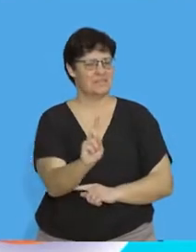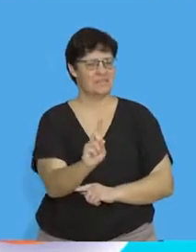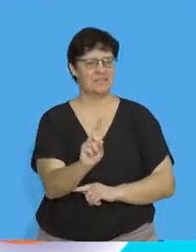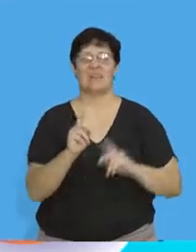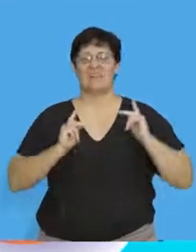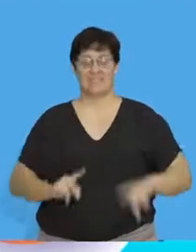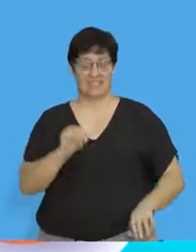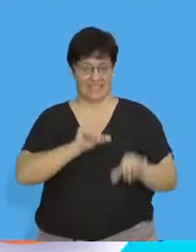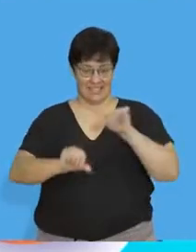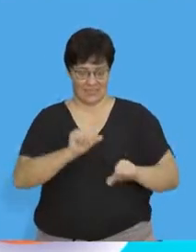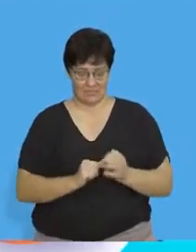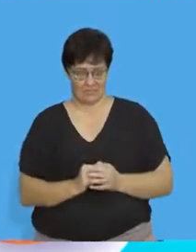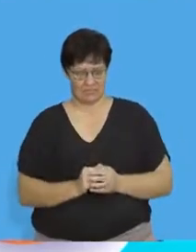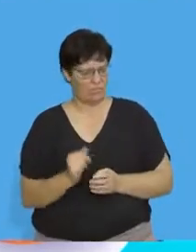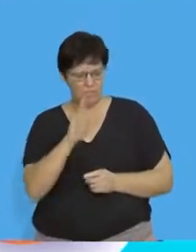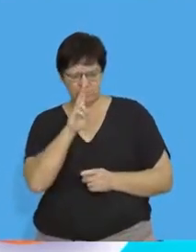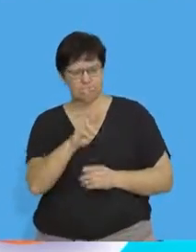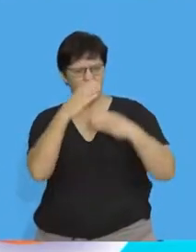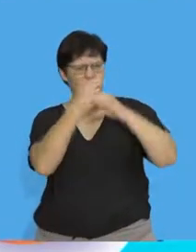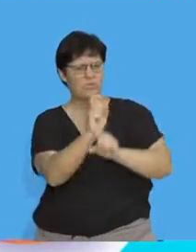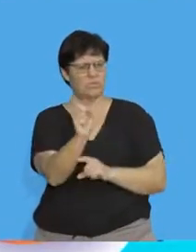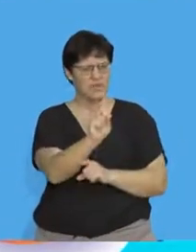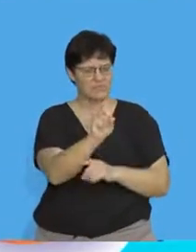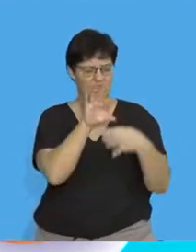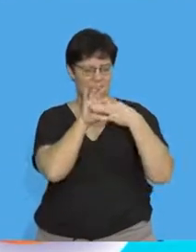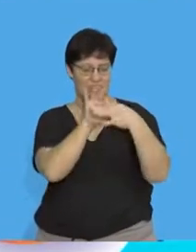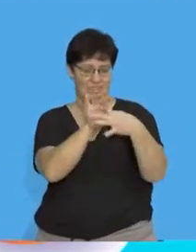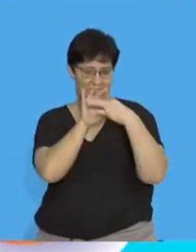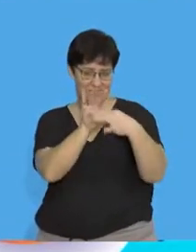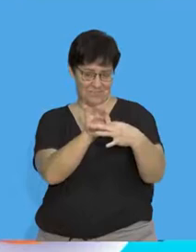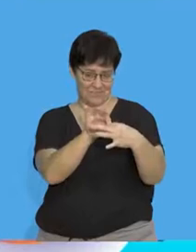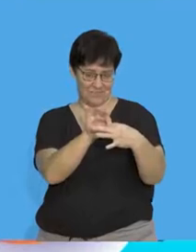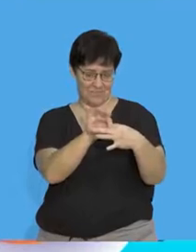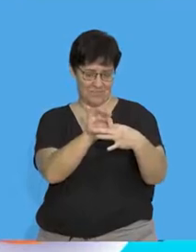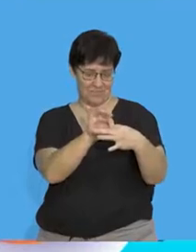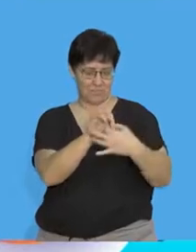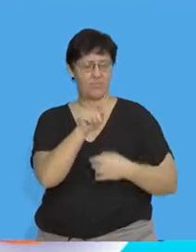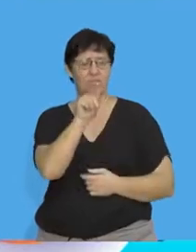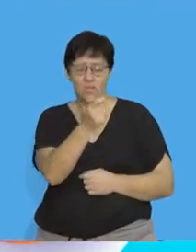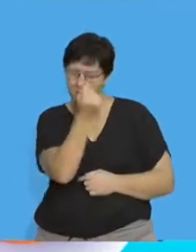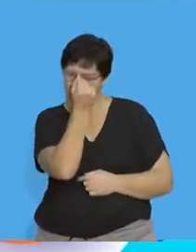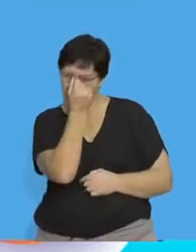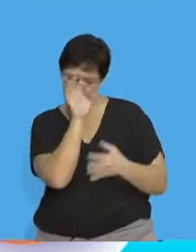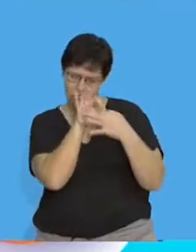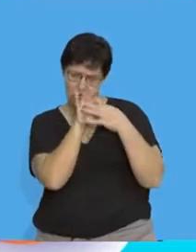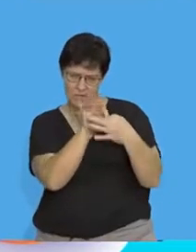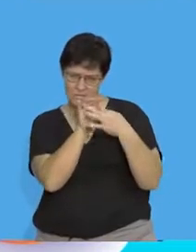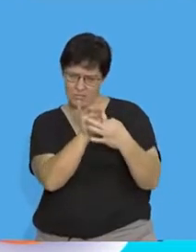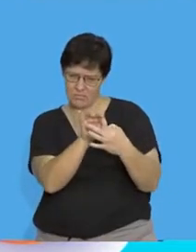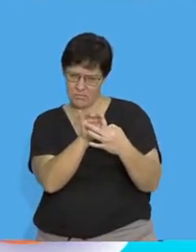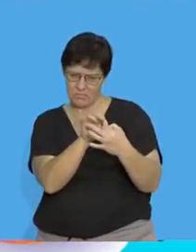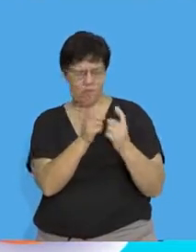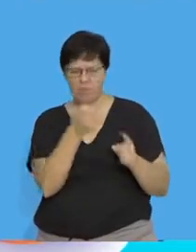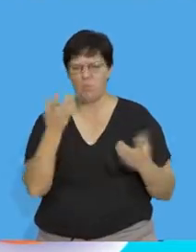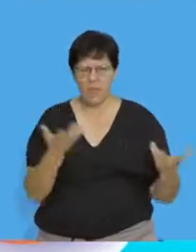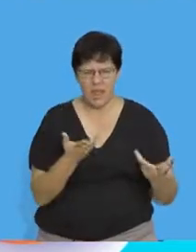is inversely proportional, how we can represent that in words, in a graph, and in a table, and